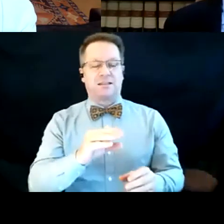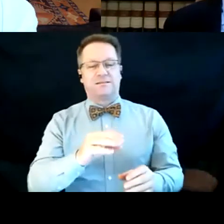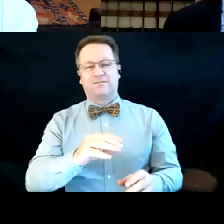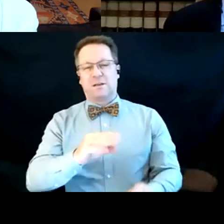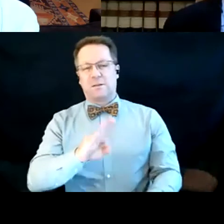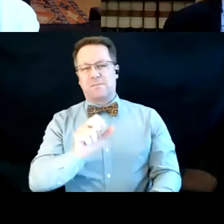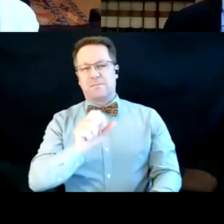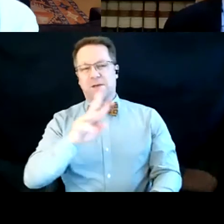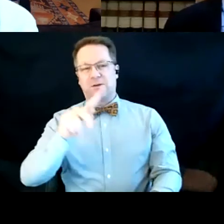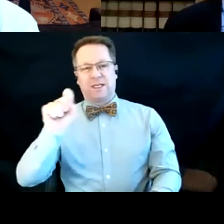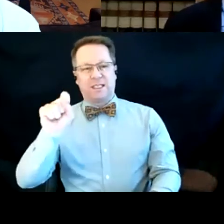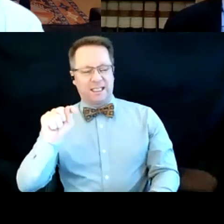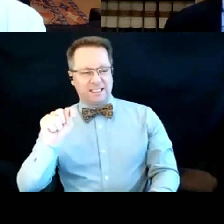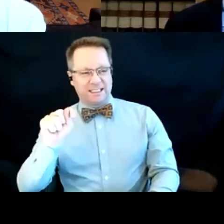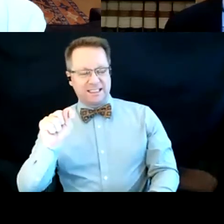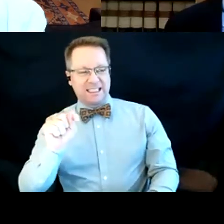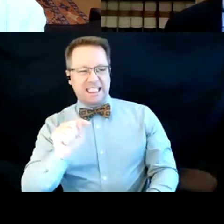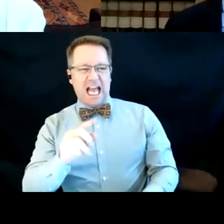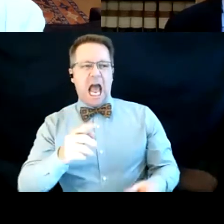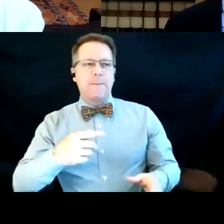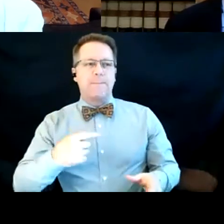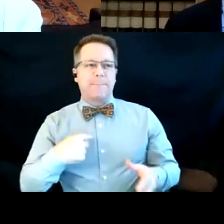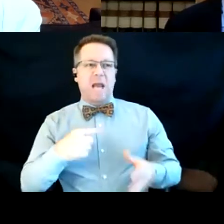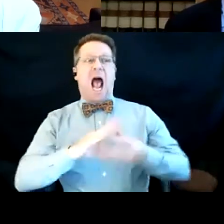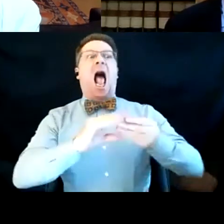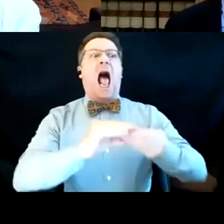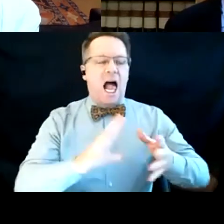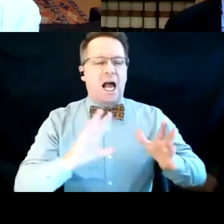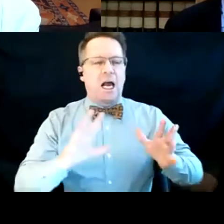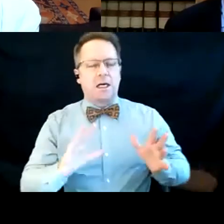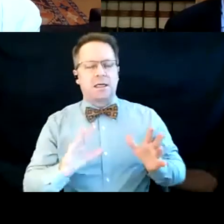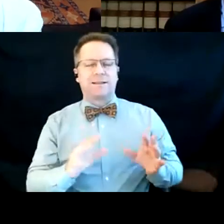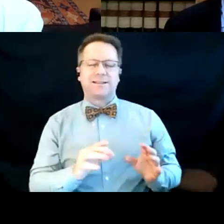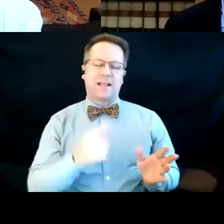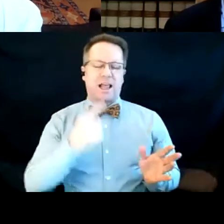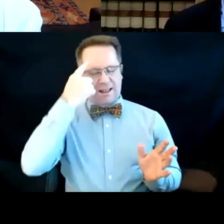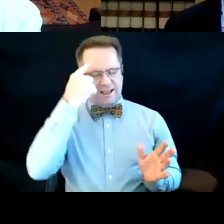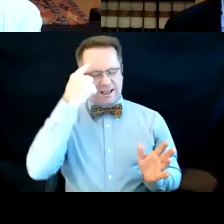2 opinions where, I mean, she signs on to 2